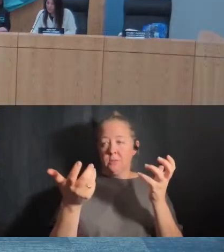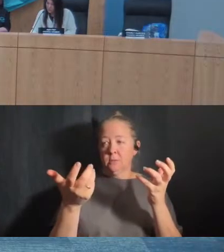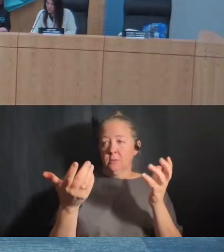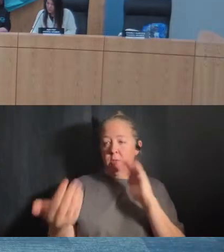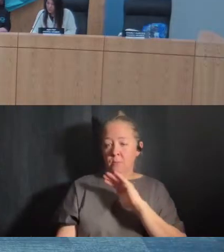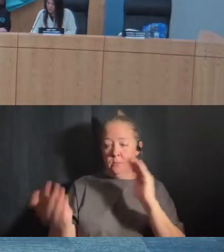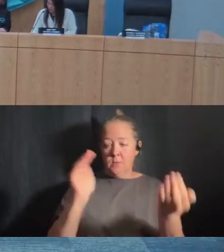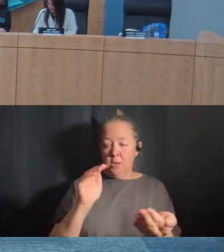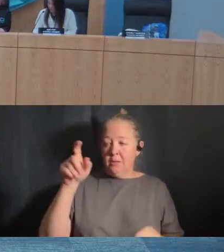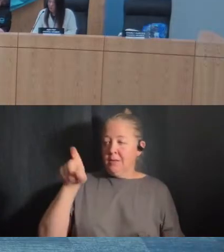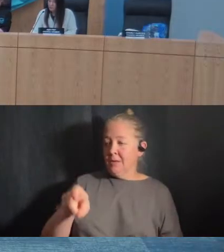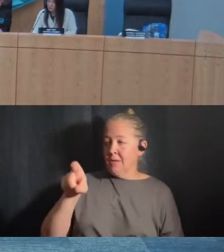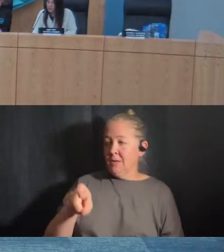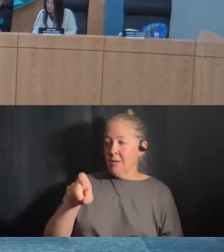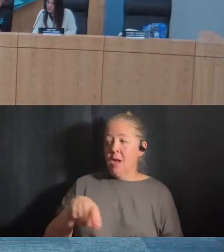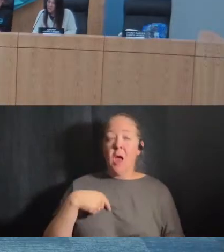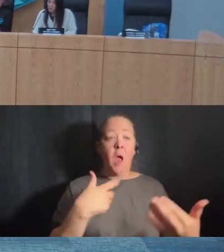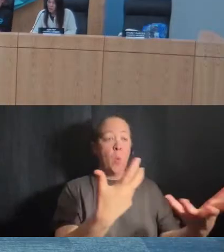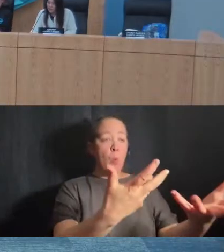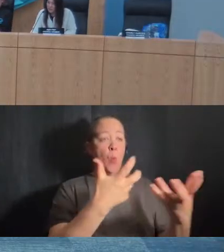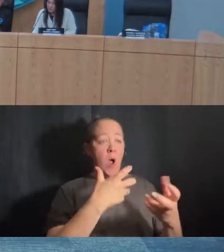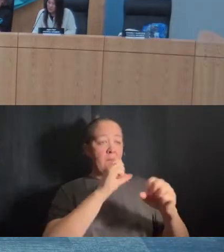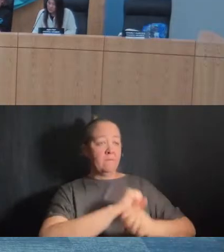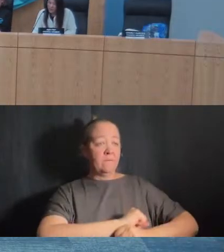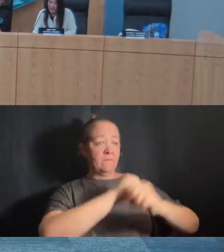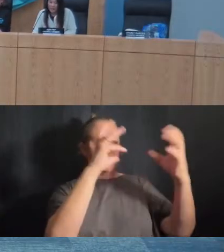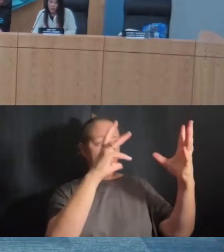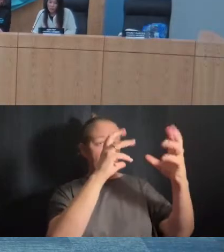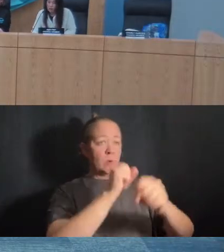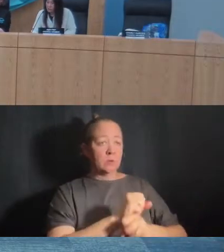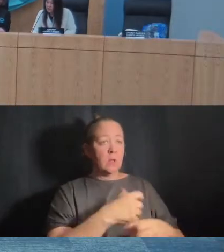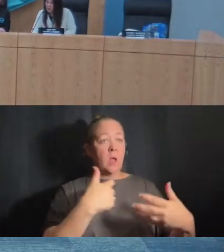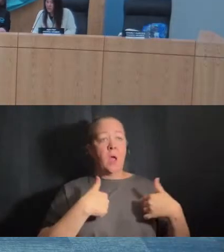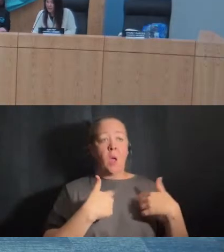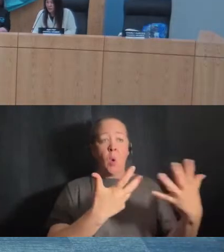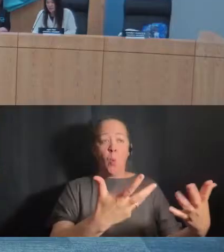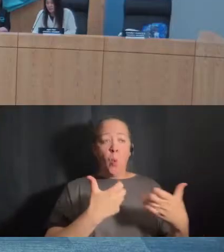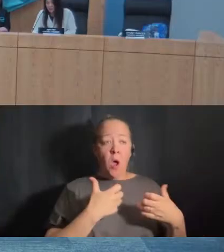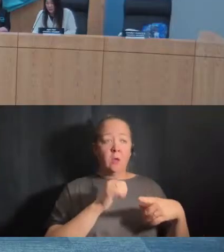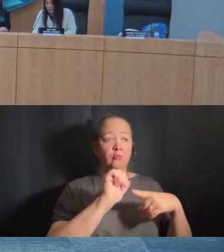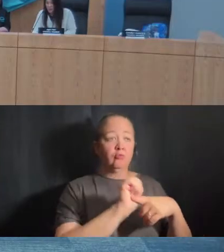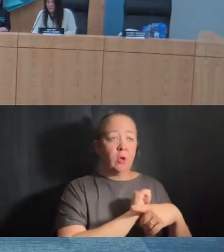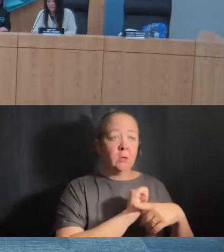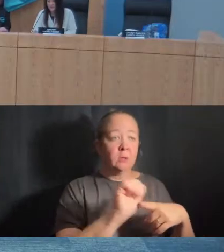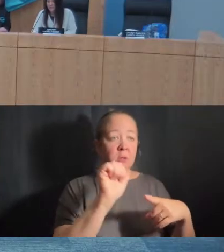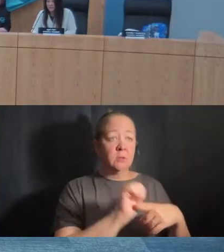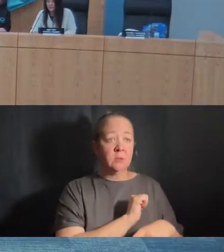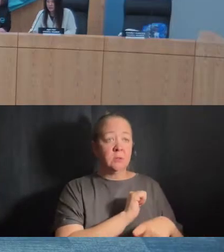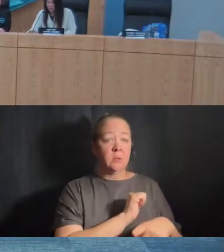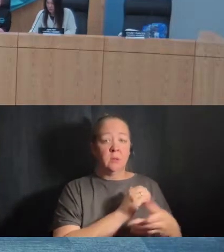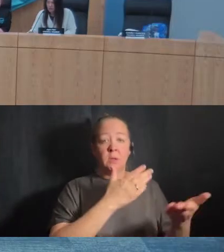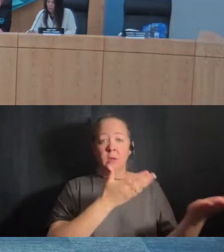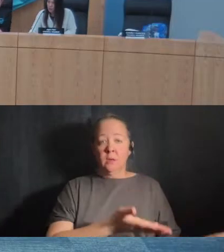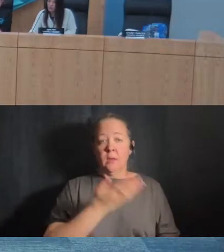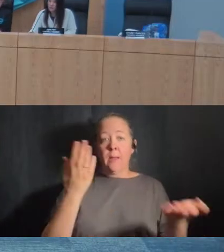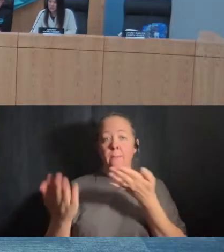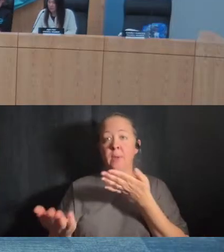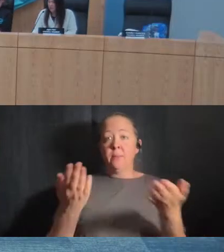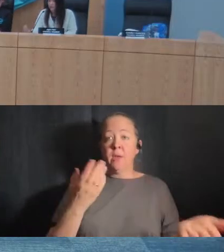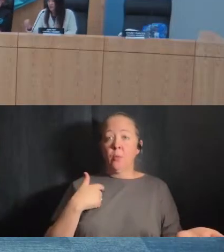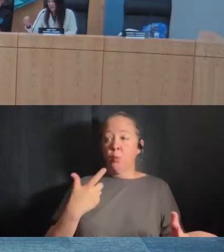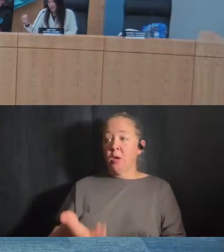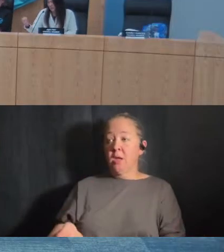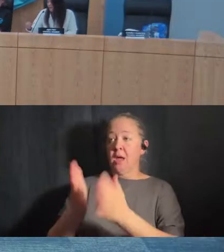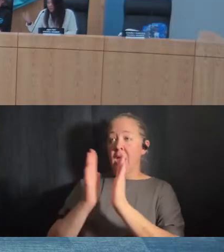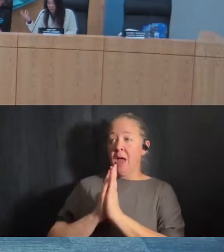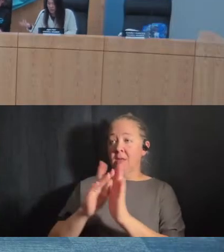want fireworks. And maybe we bring that down and we ask Cheverly Day and the whole community, hey, we still want fireworks. Let's all work to